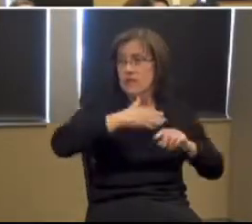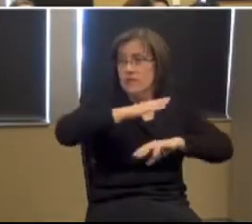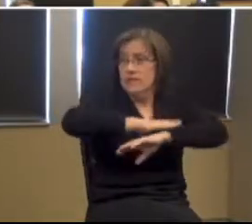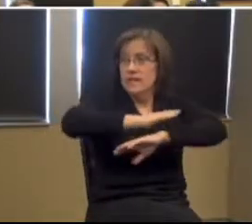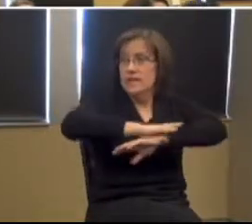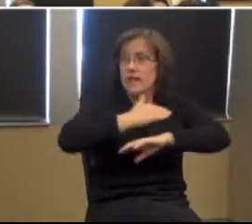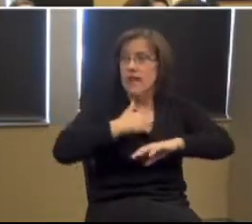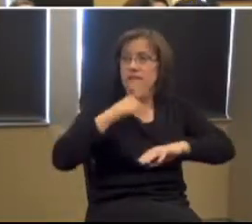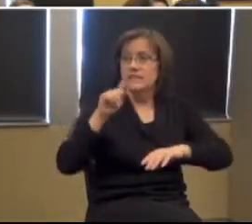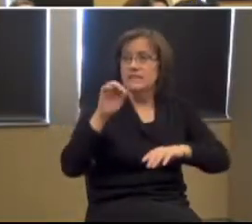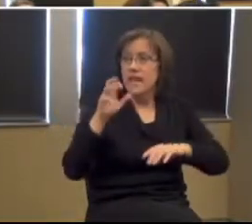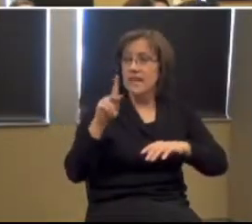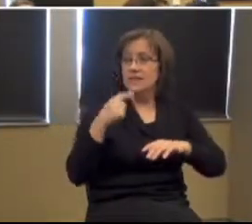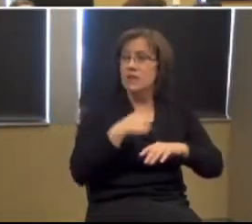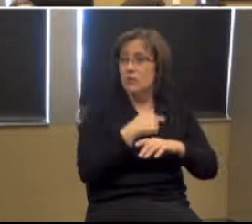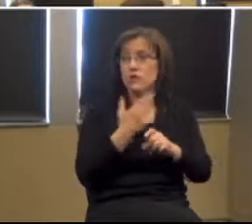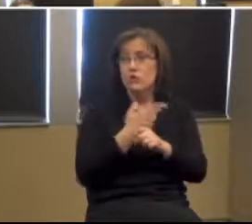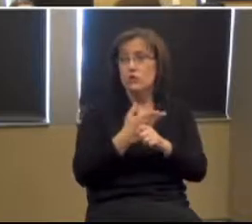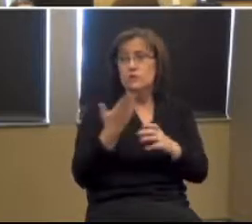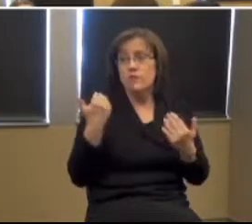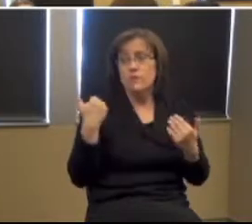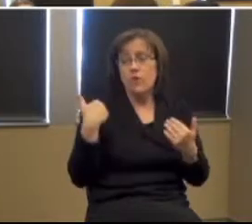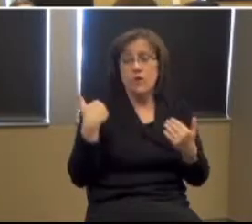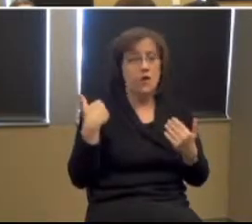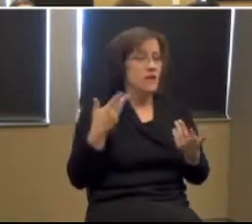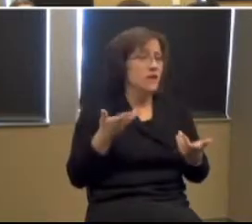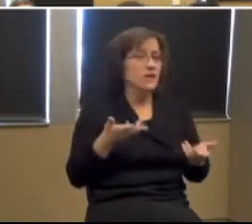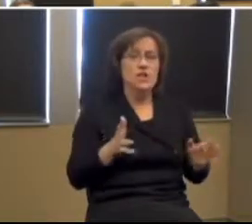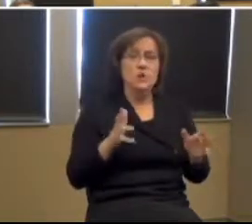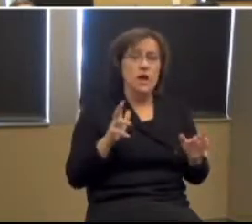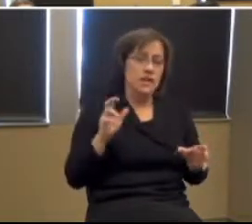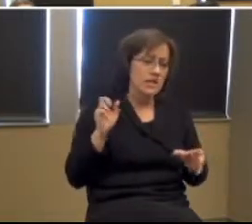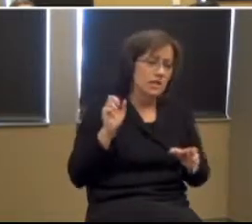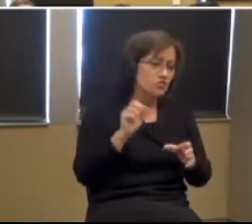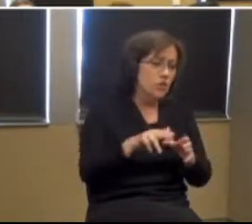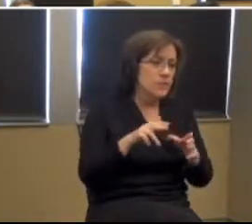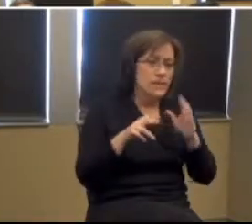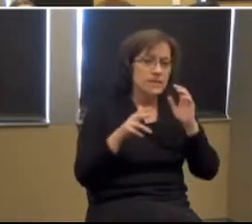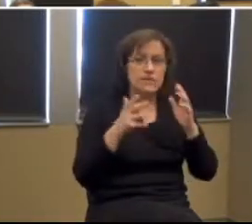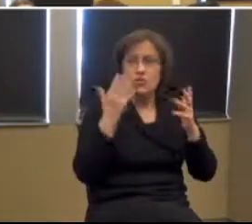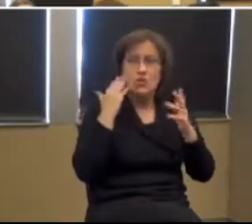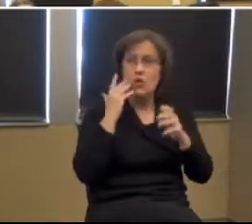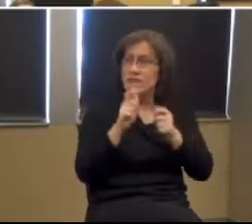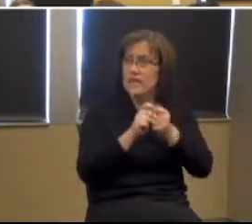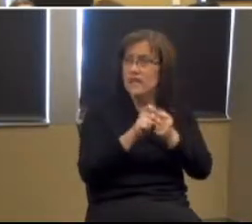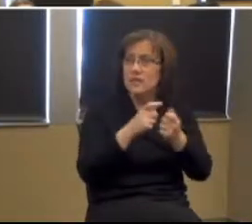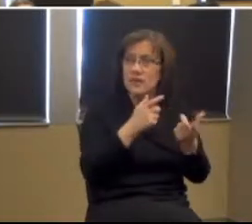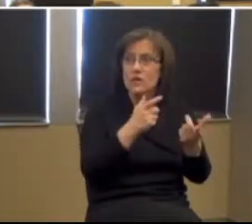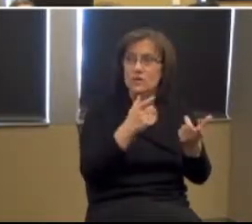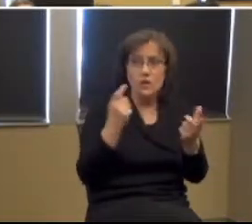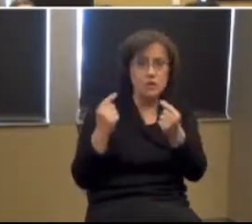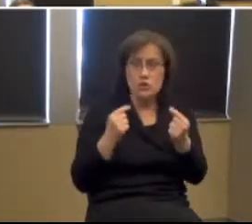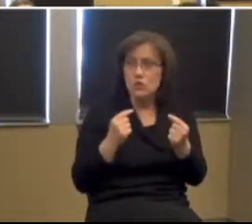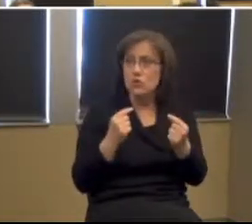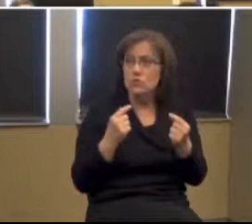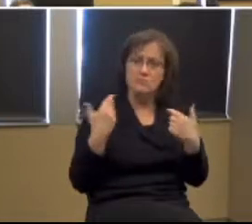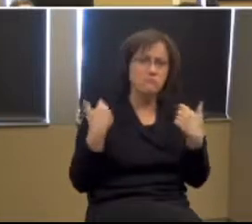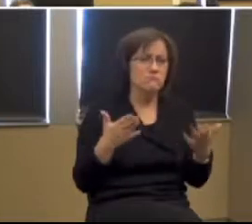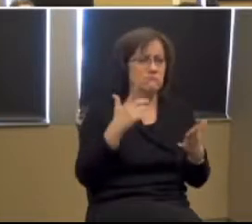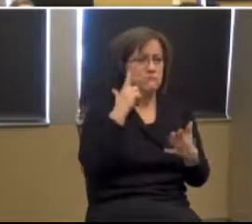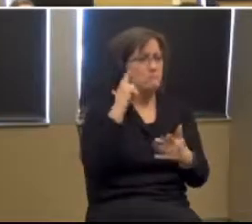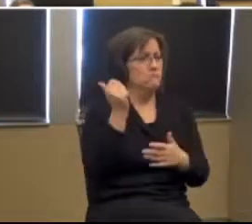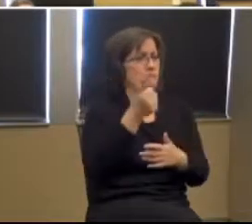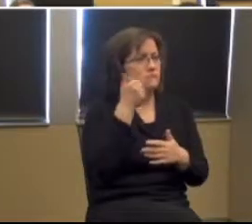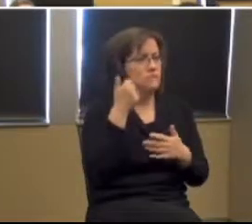kids before. So if you don't want to just jump in and you know exactly what you want to use these materials for, feel free to